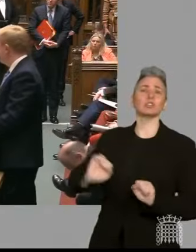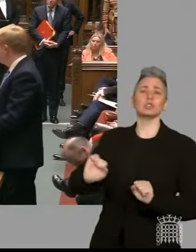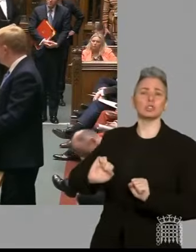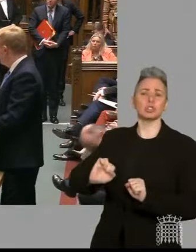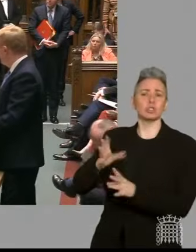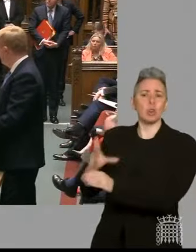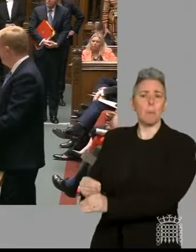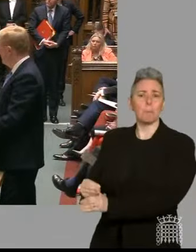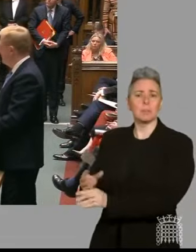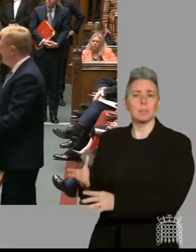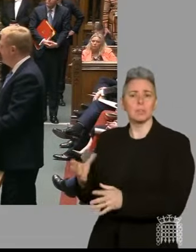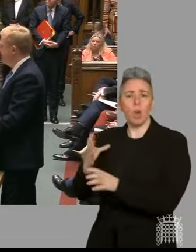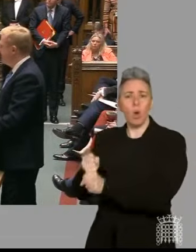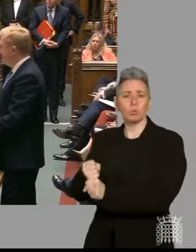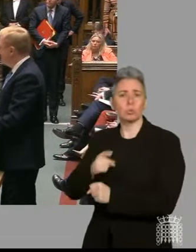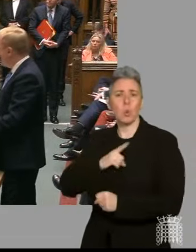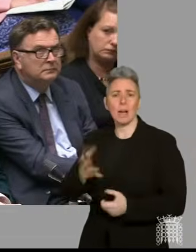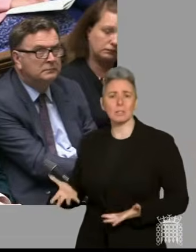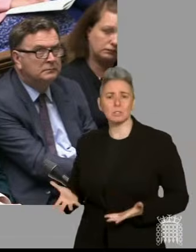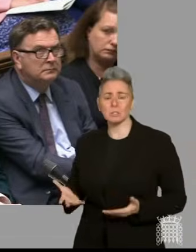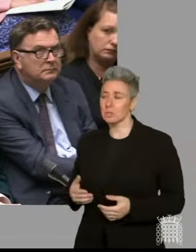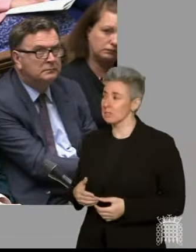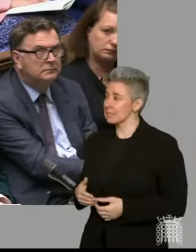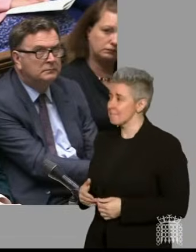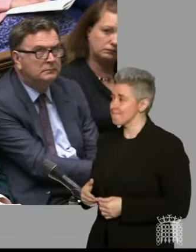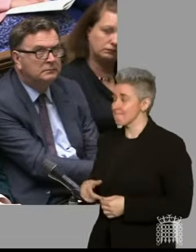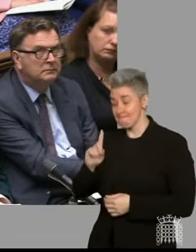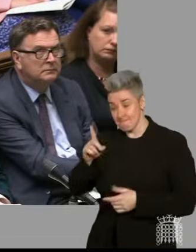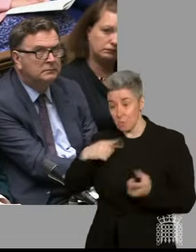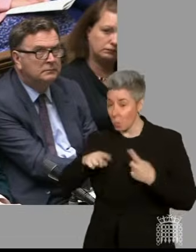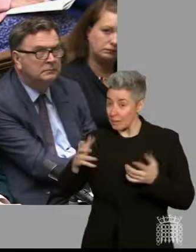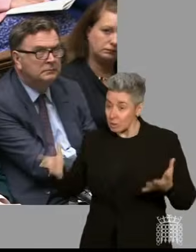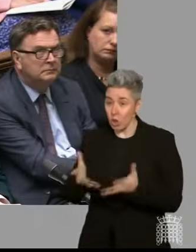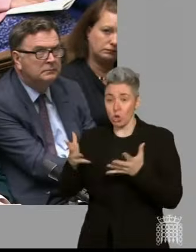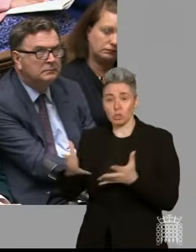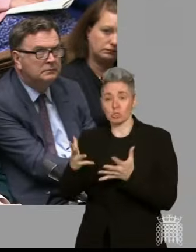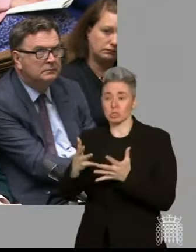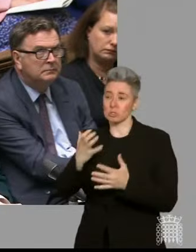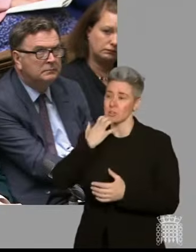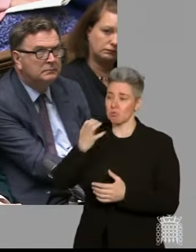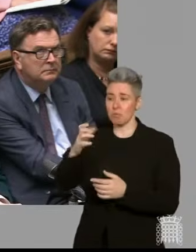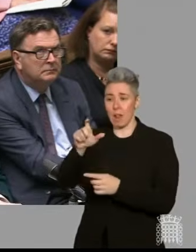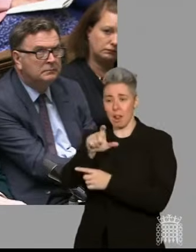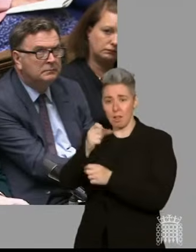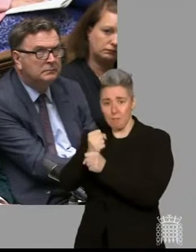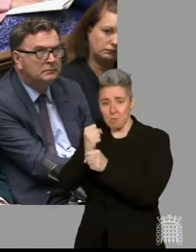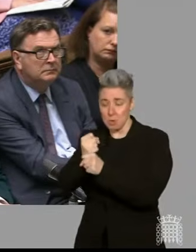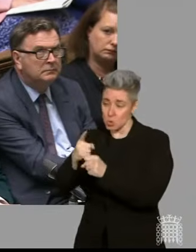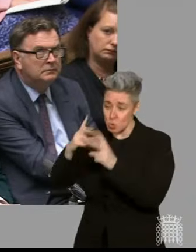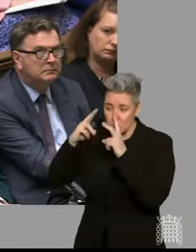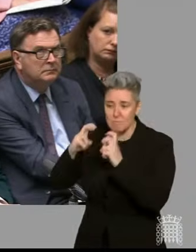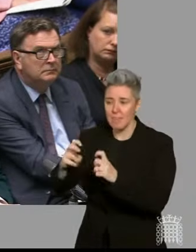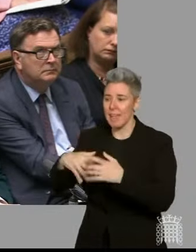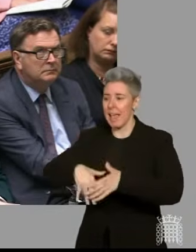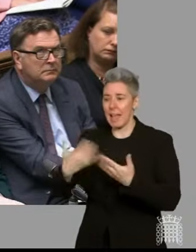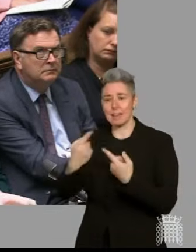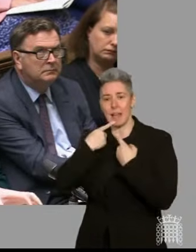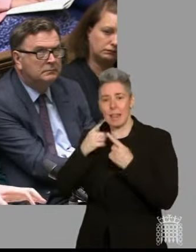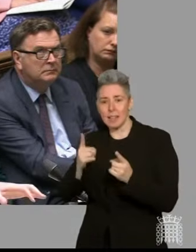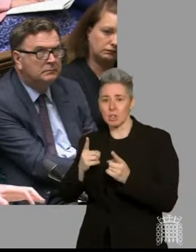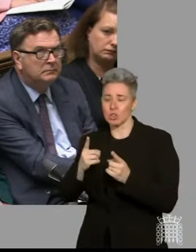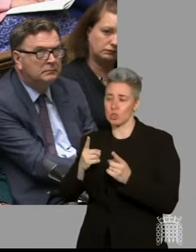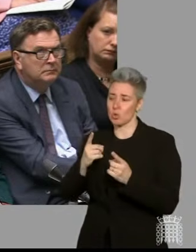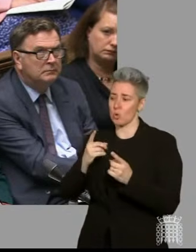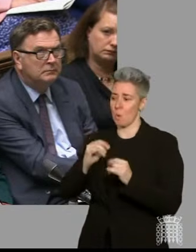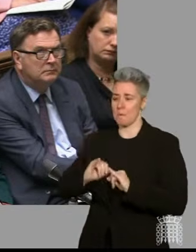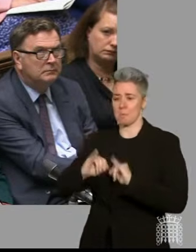urge the Israeli government to investigate any allegations of misconduct. The difference, though, is that we